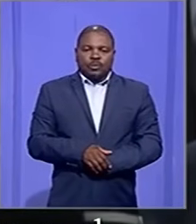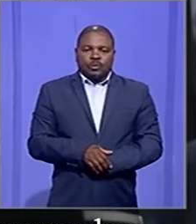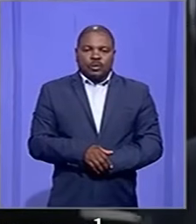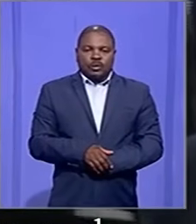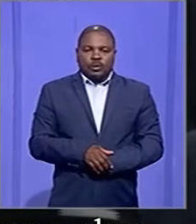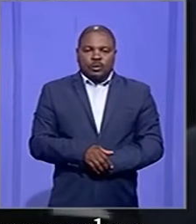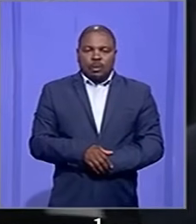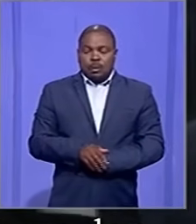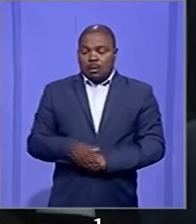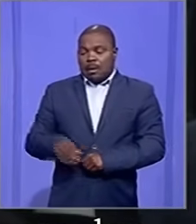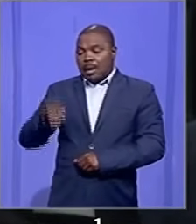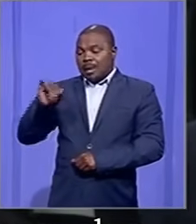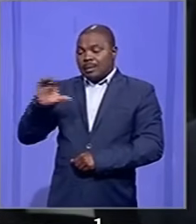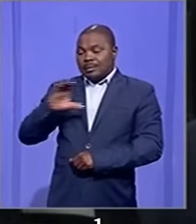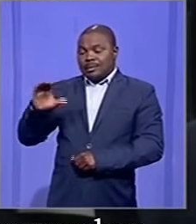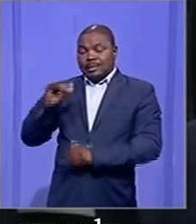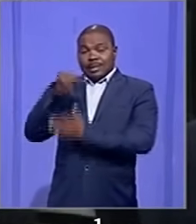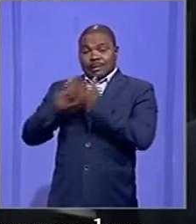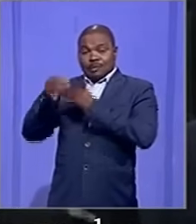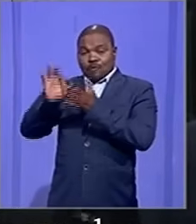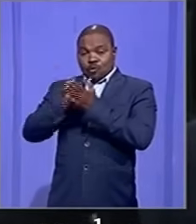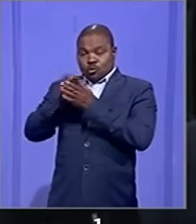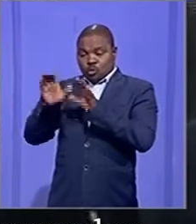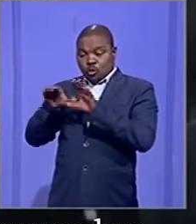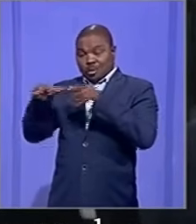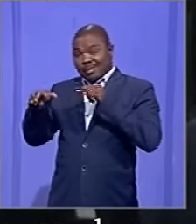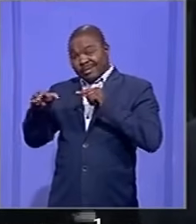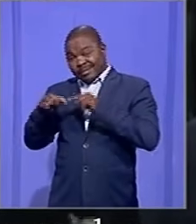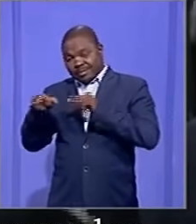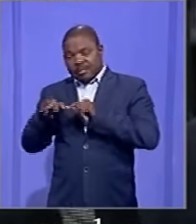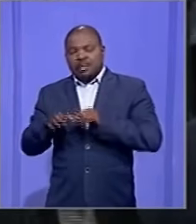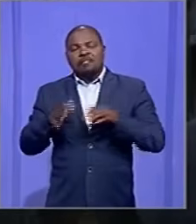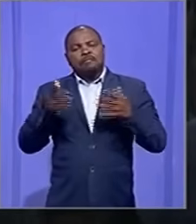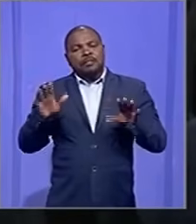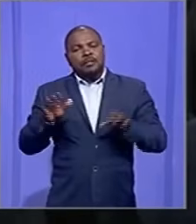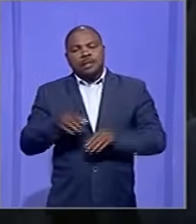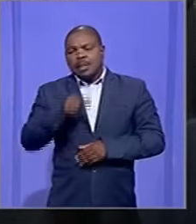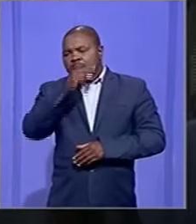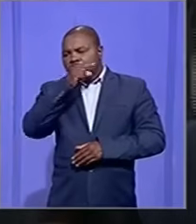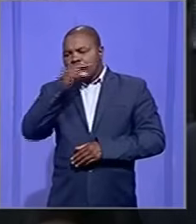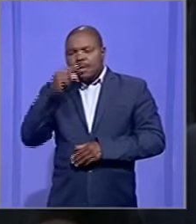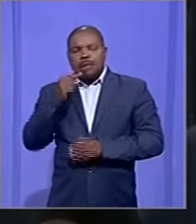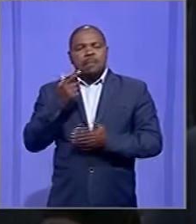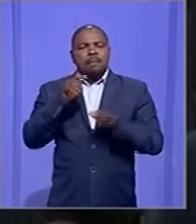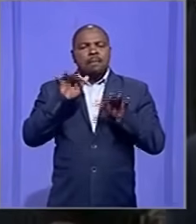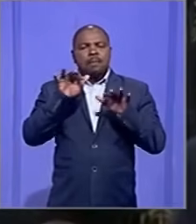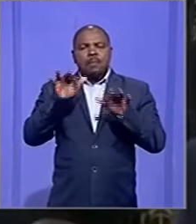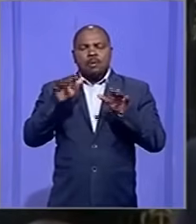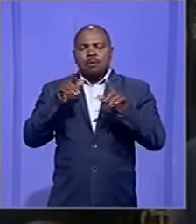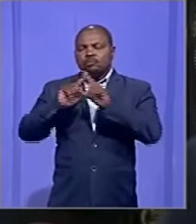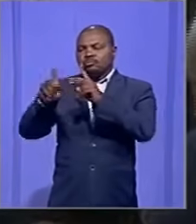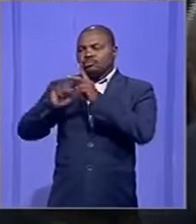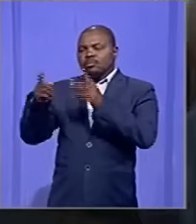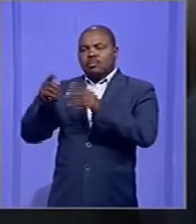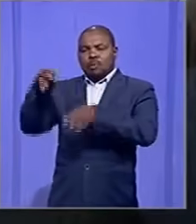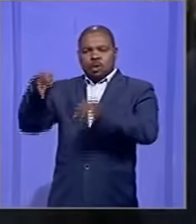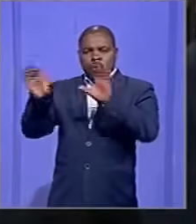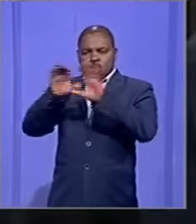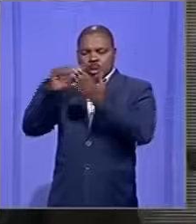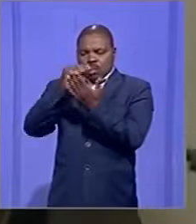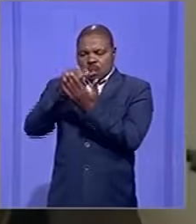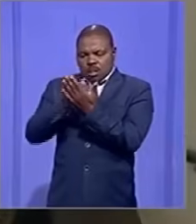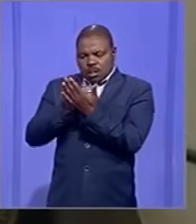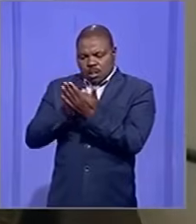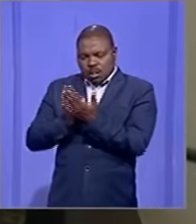Lenaneo la komishini o ikemego ya dikgetho IEC la go fetiša maina a baemedi ba makgotla a dipolotiki bao